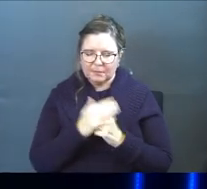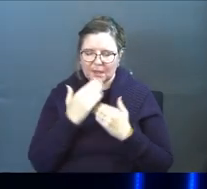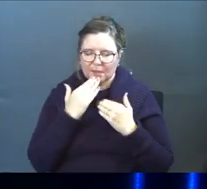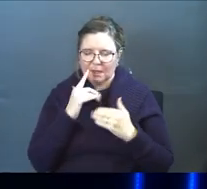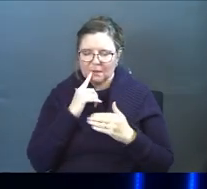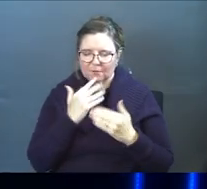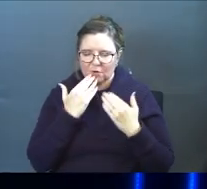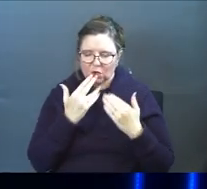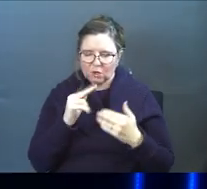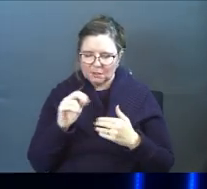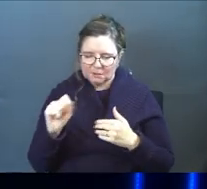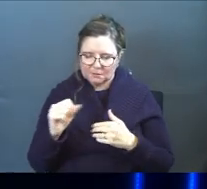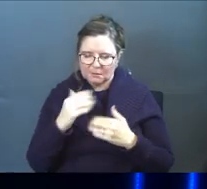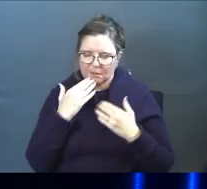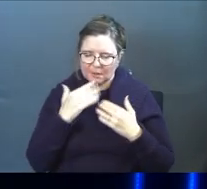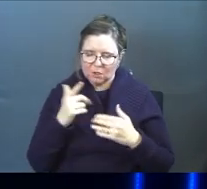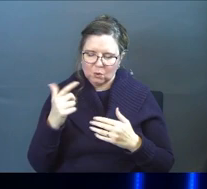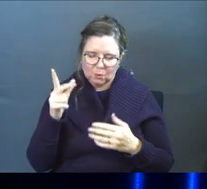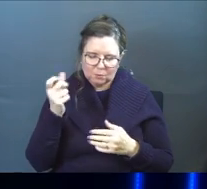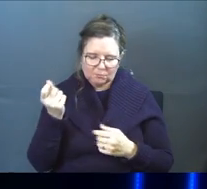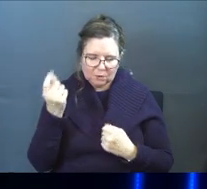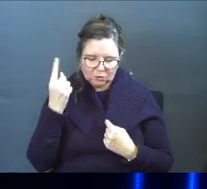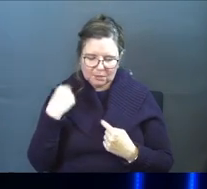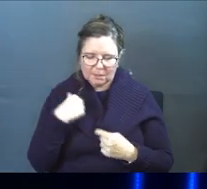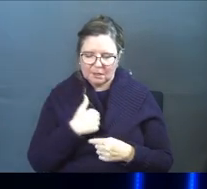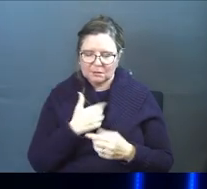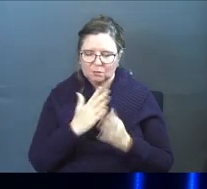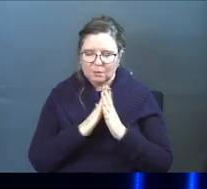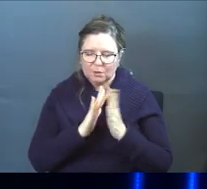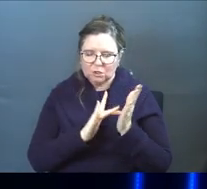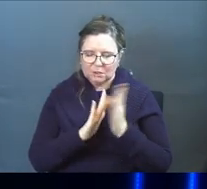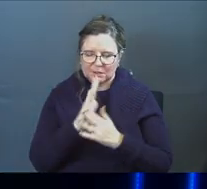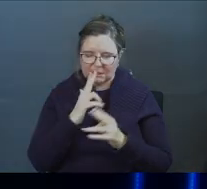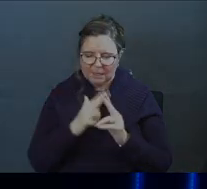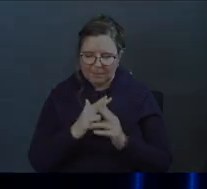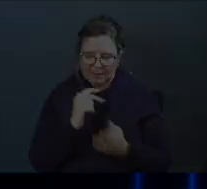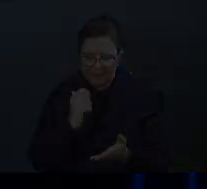Thank you for your goodness. Thank you that you hear us. We pray this in Jesus' name. Amen.